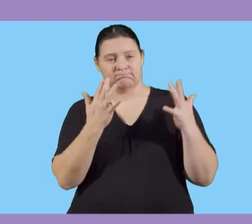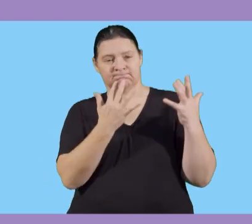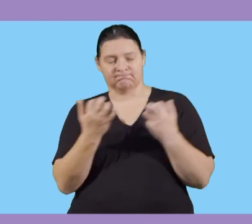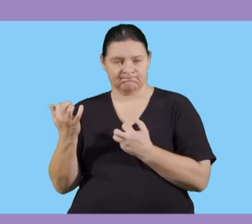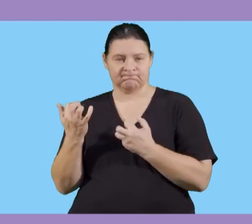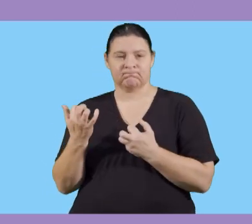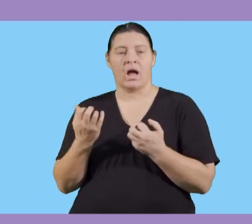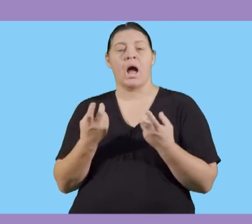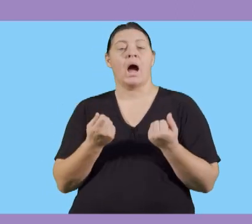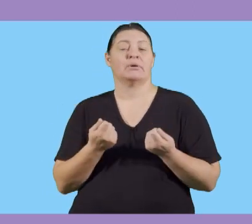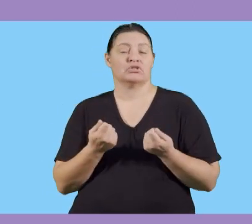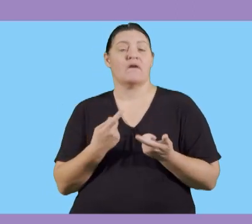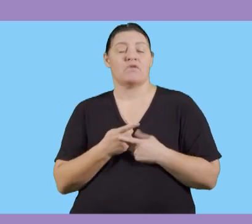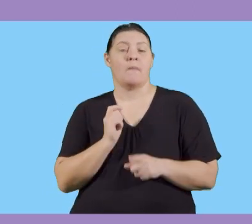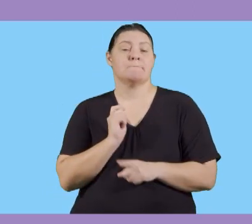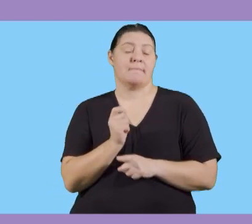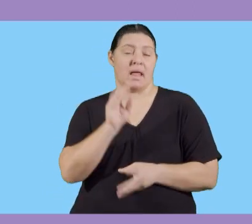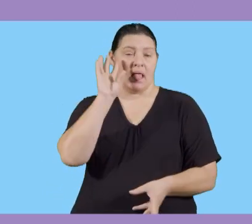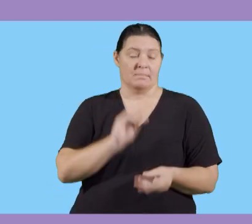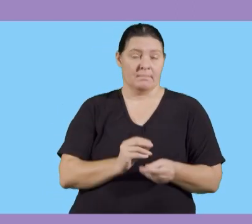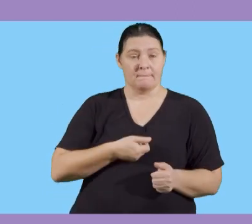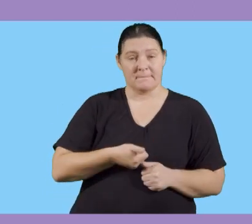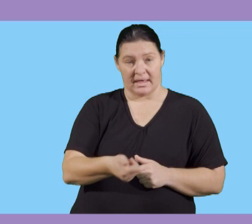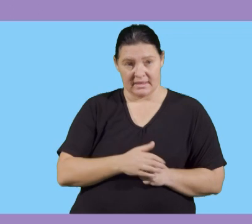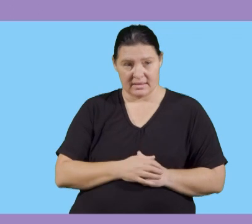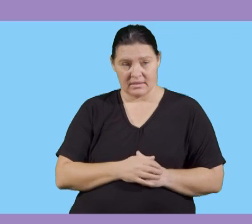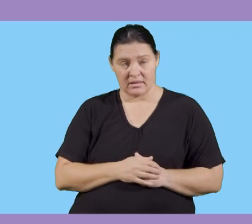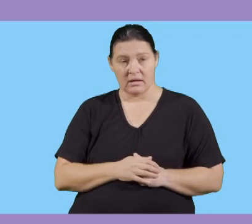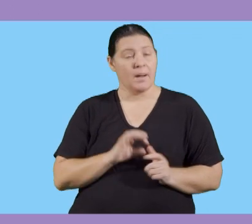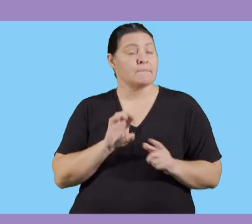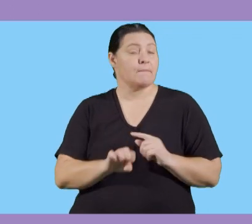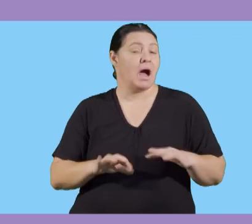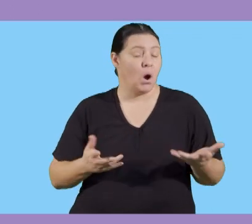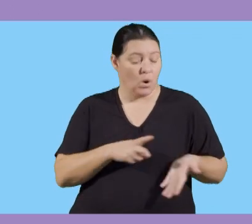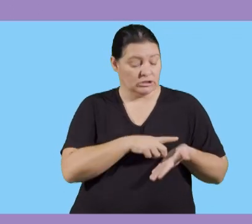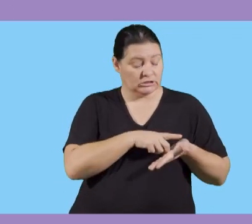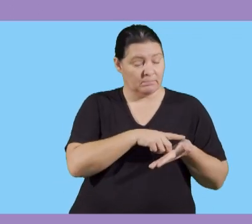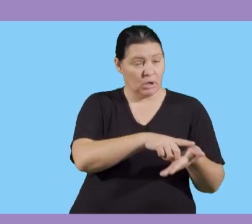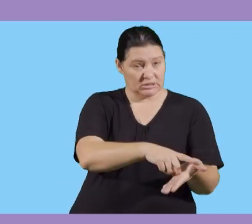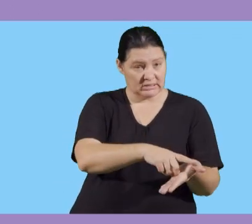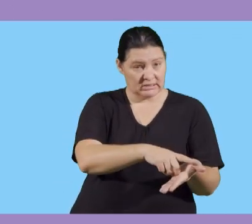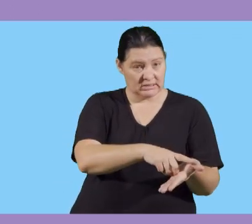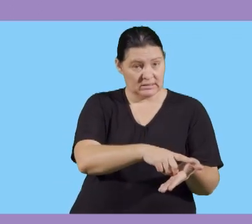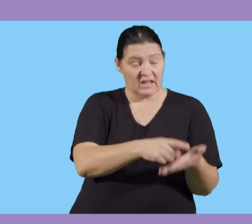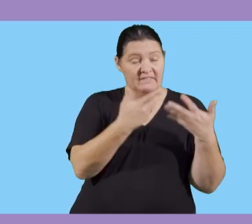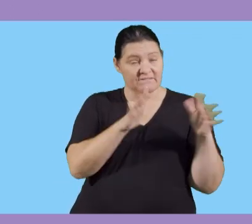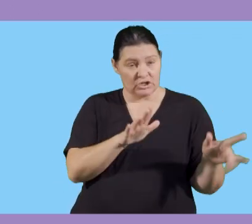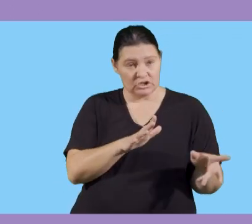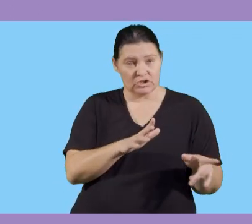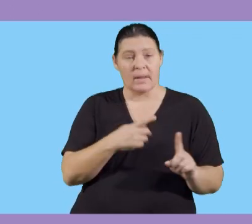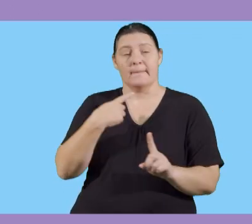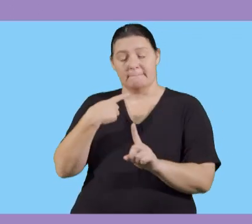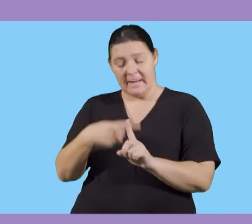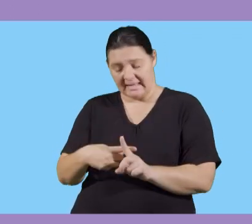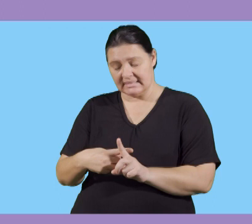amount of money that Delisile is going to pay back. And we find that by saying the deposit that she paid already plus